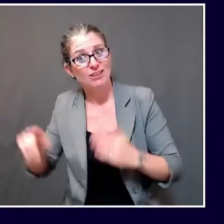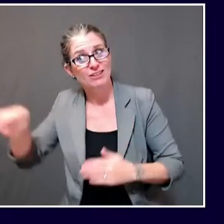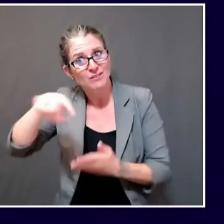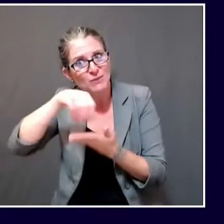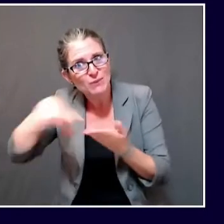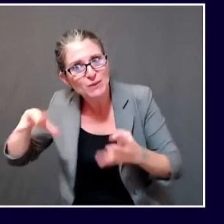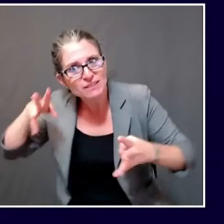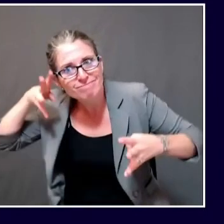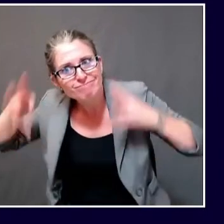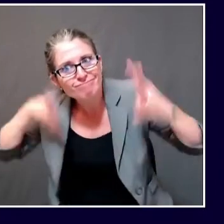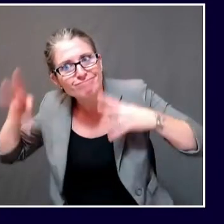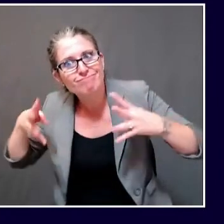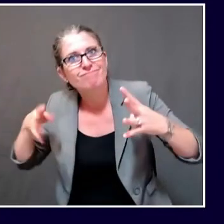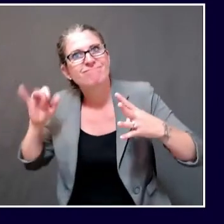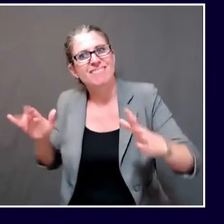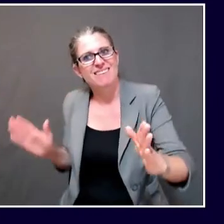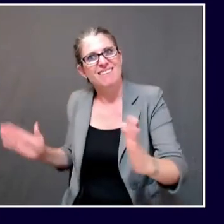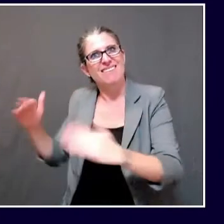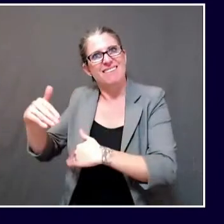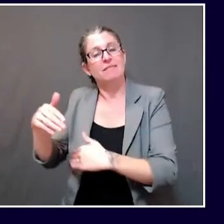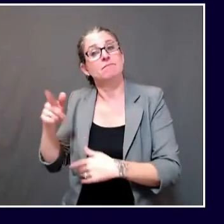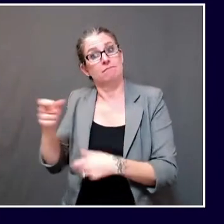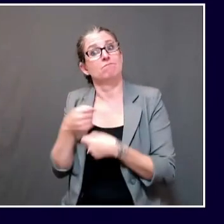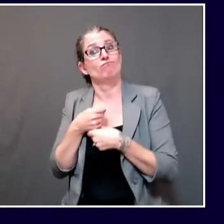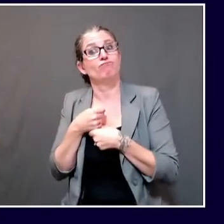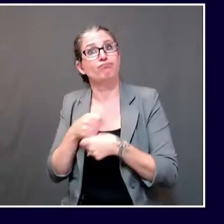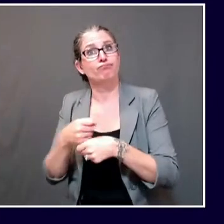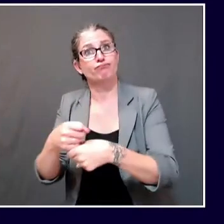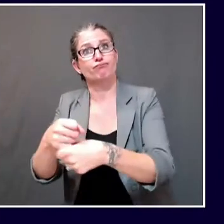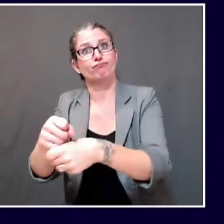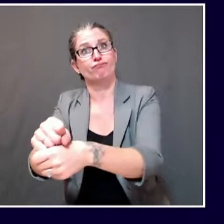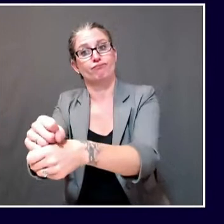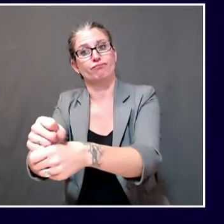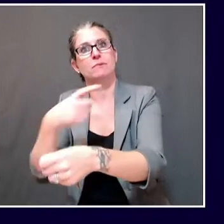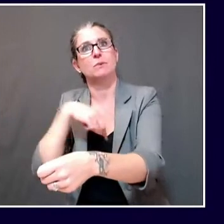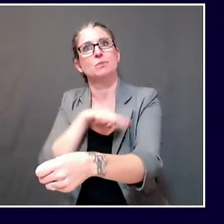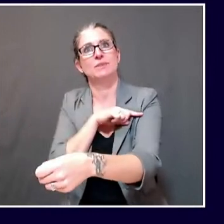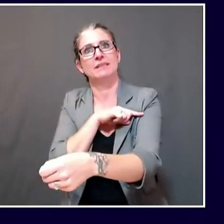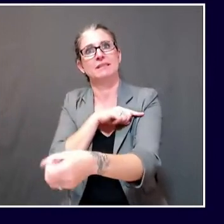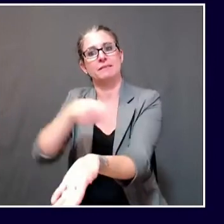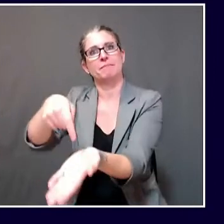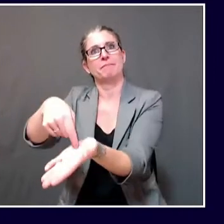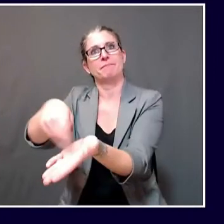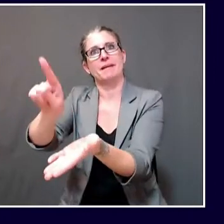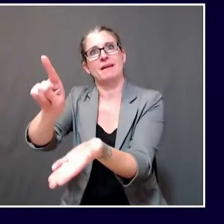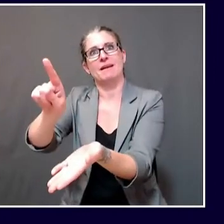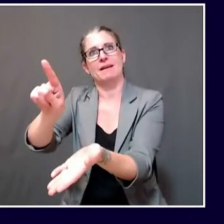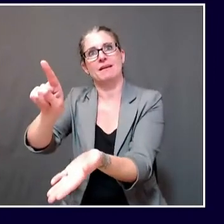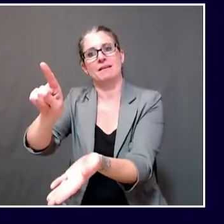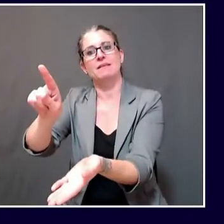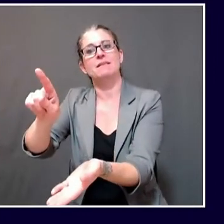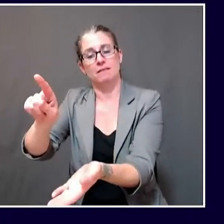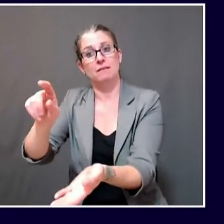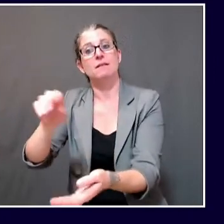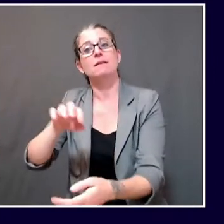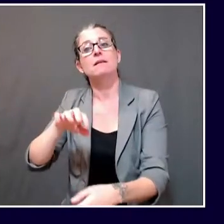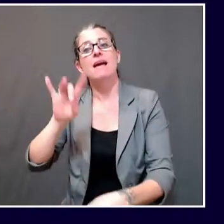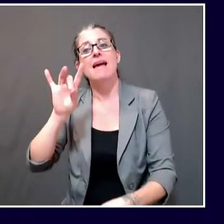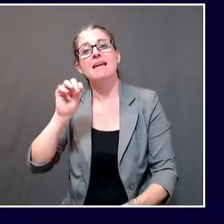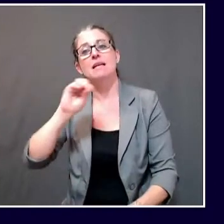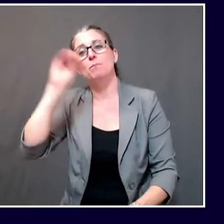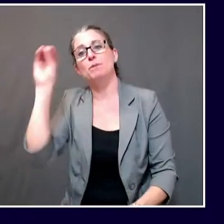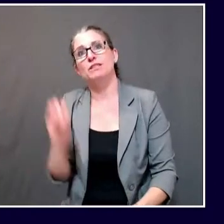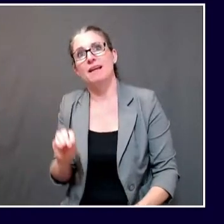of those drop boxes, up to $1,500 in value, utilizing the CARES Act money. So it's a